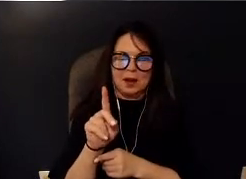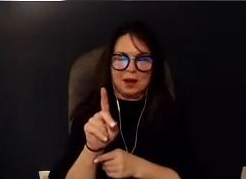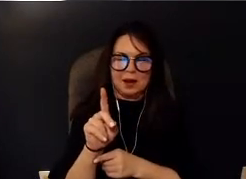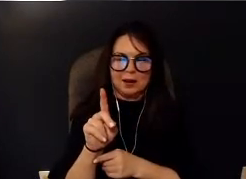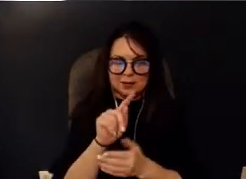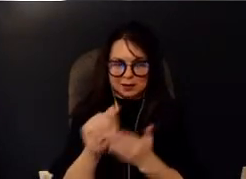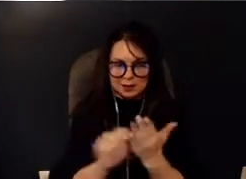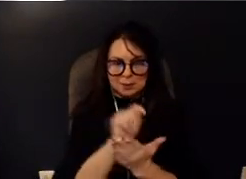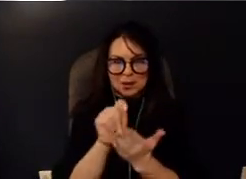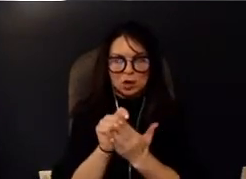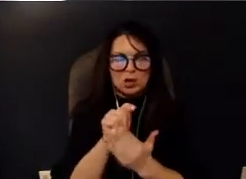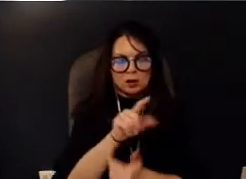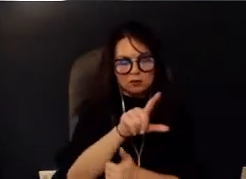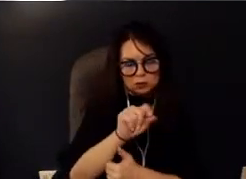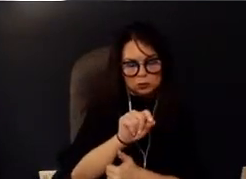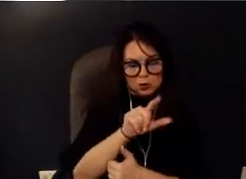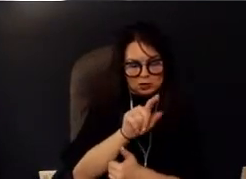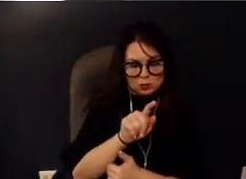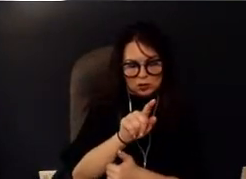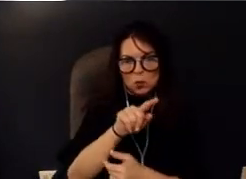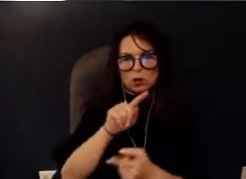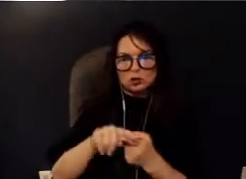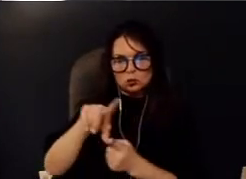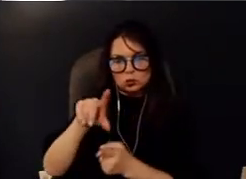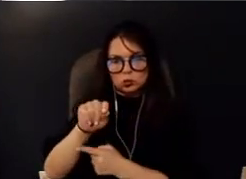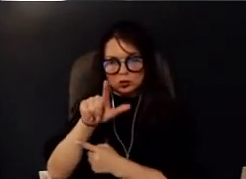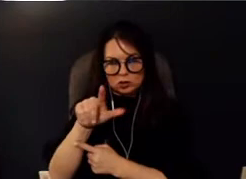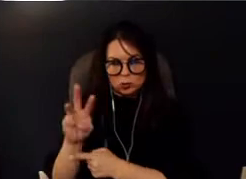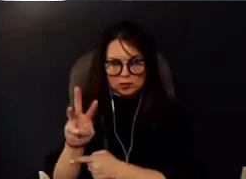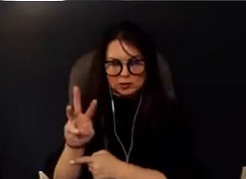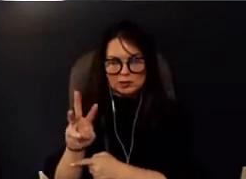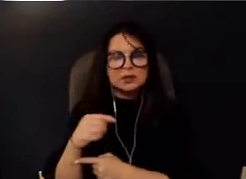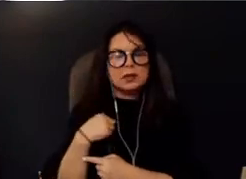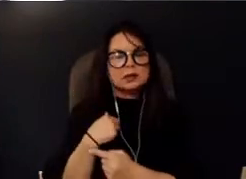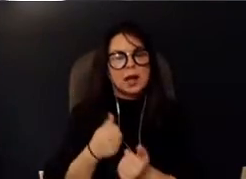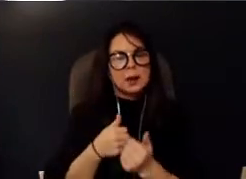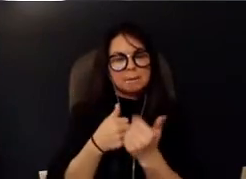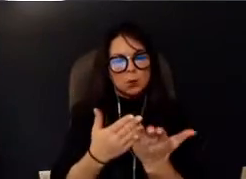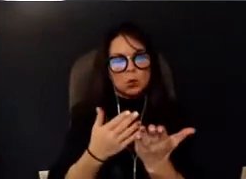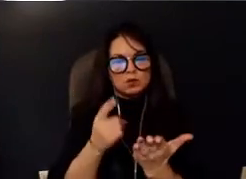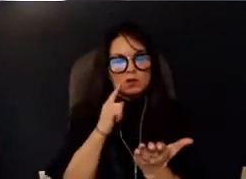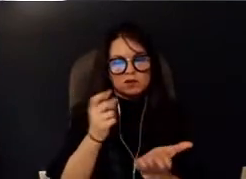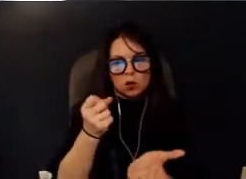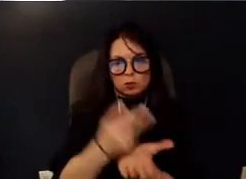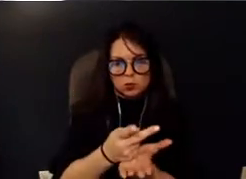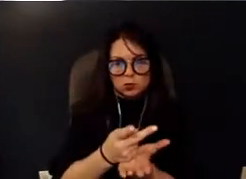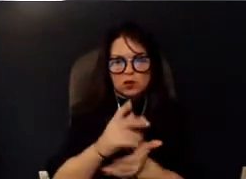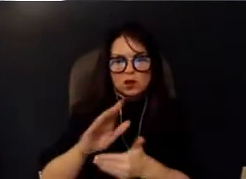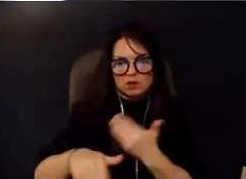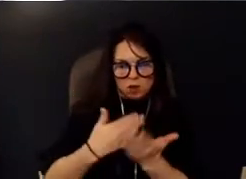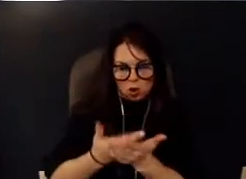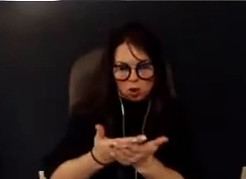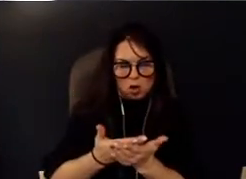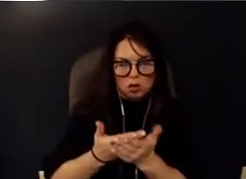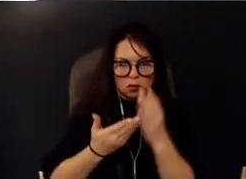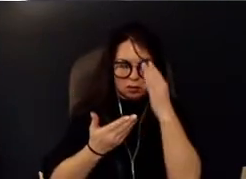2026. I move approval of all resolutions reflected in items 4, 5, 6, and 7 on our meeting